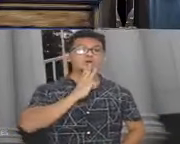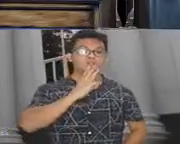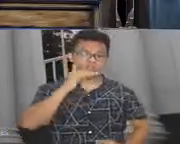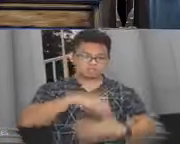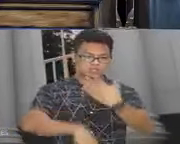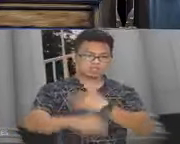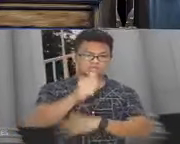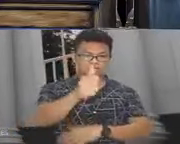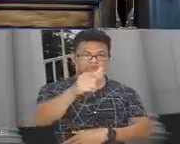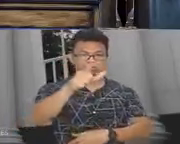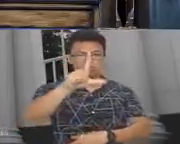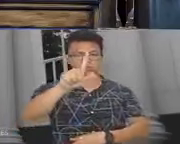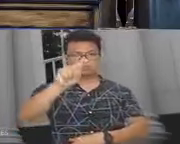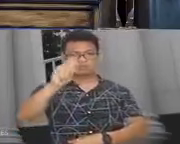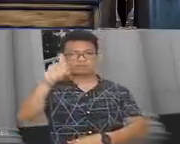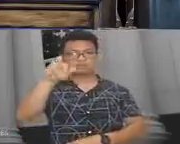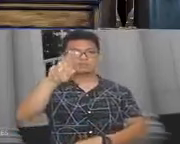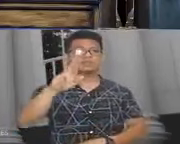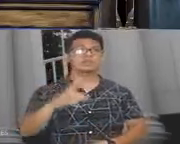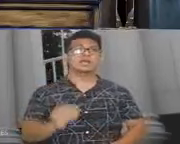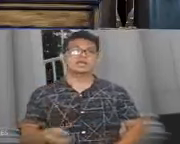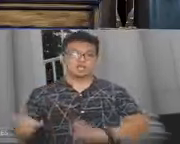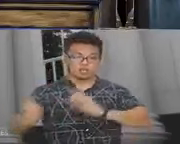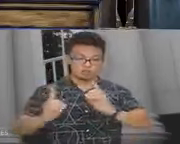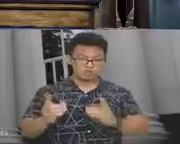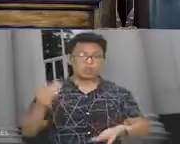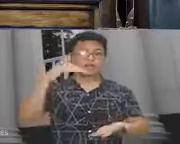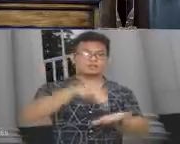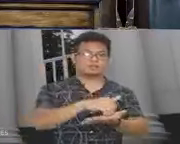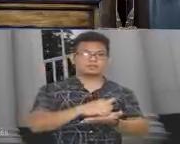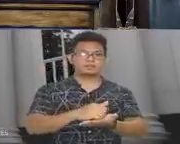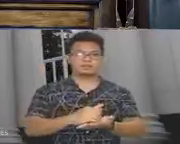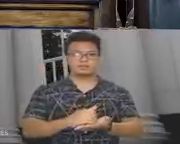and do it second time. And then in